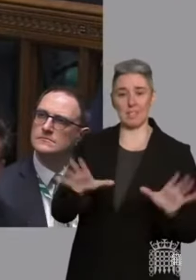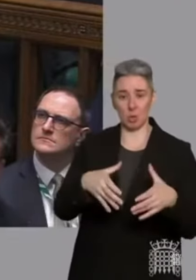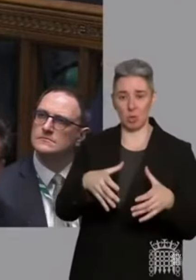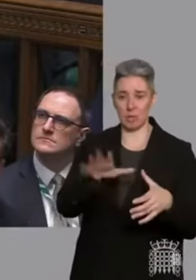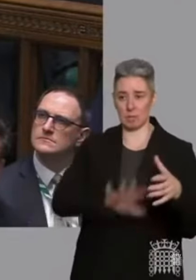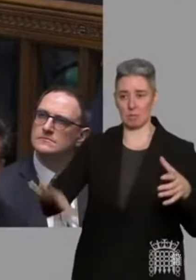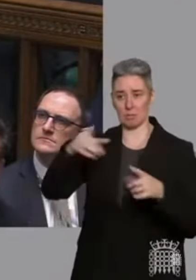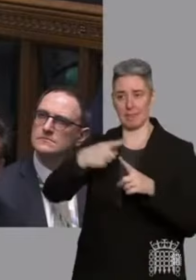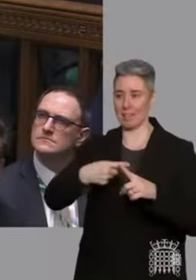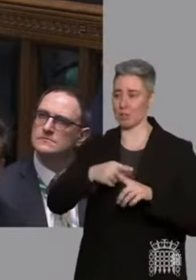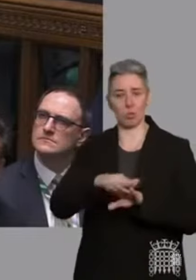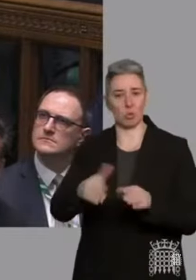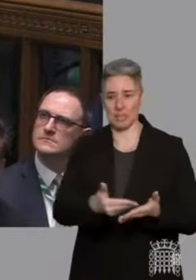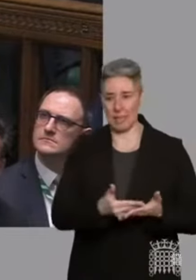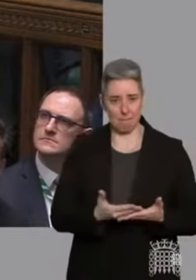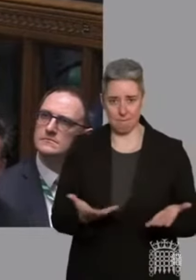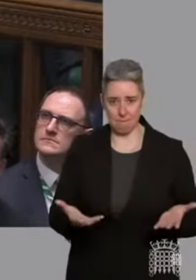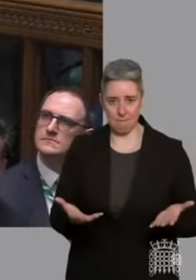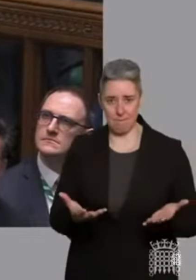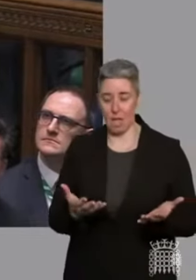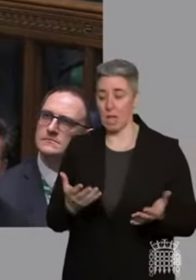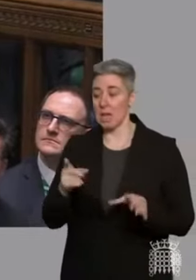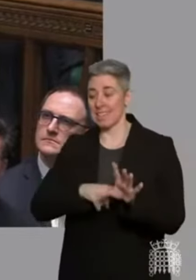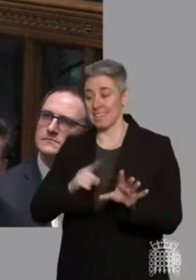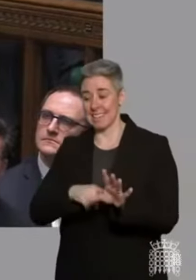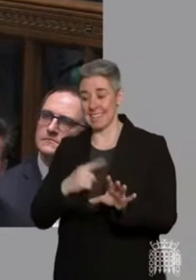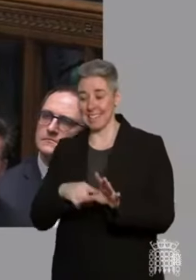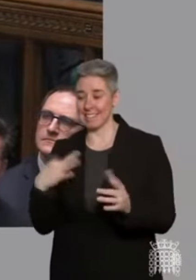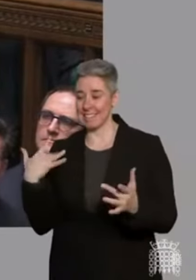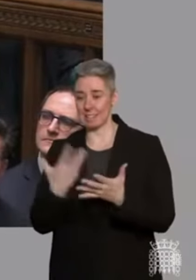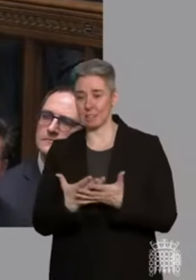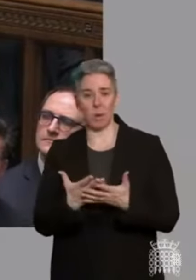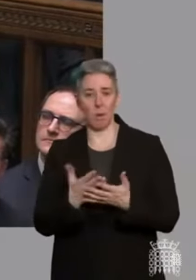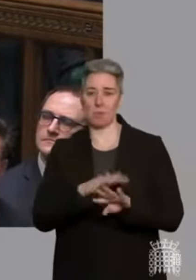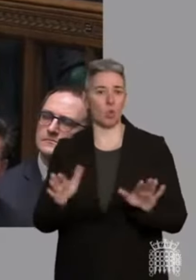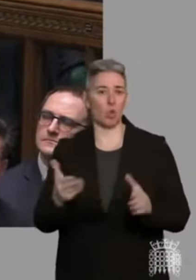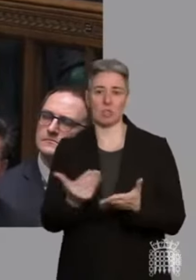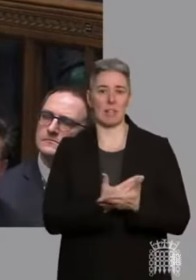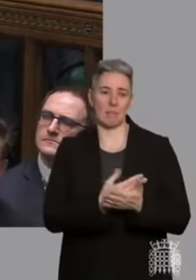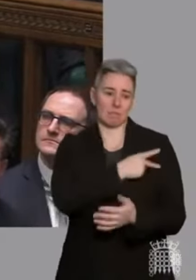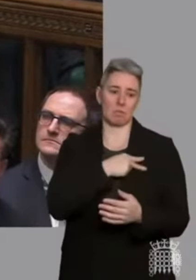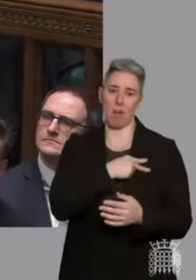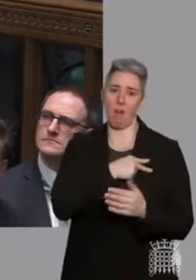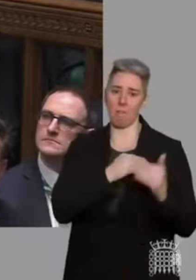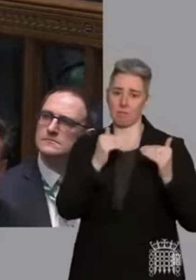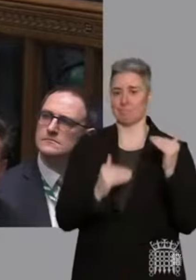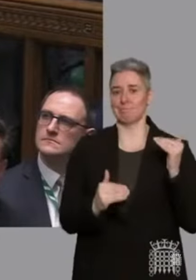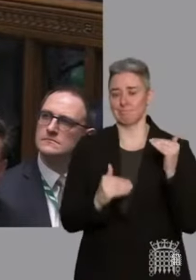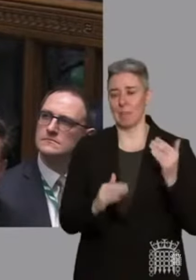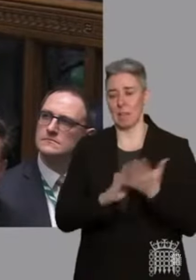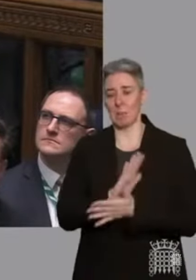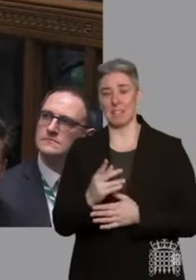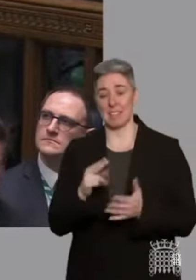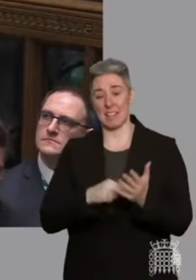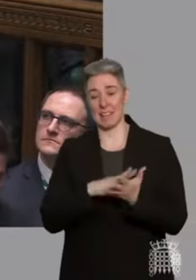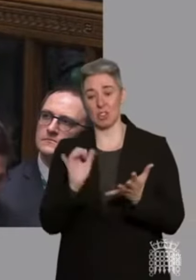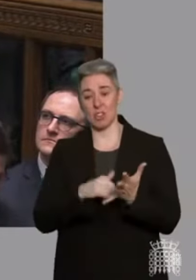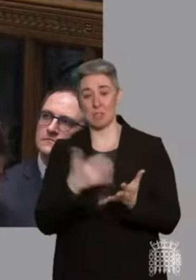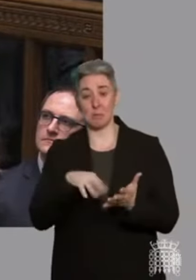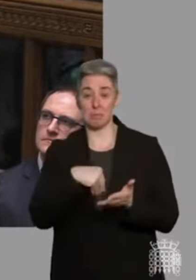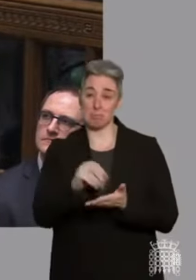have resulted in the NHS paying an astonishing £1.15 billion a year in compensation